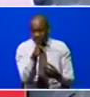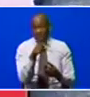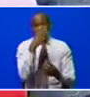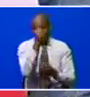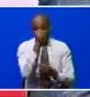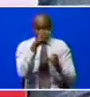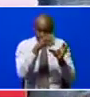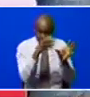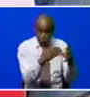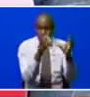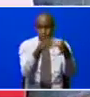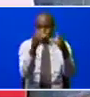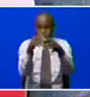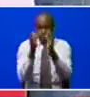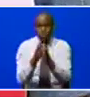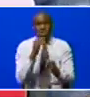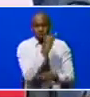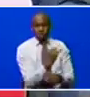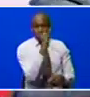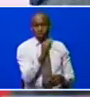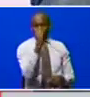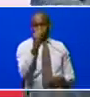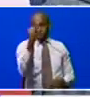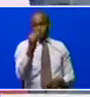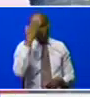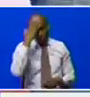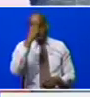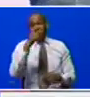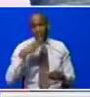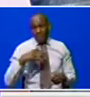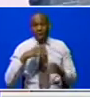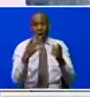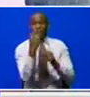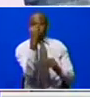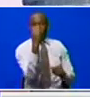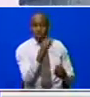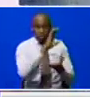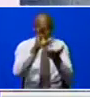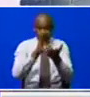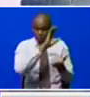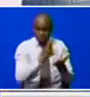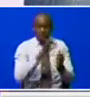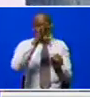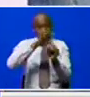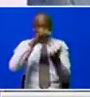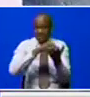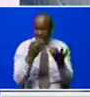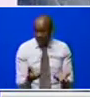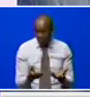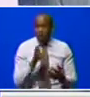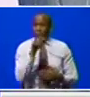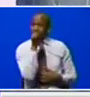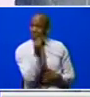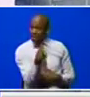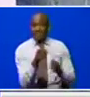by parties and by candidates. Mm-hmm. And then we can see how the candidates stack up in each of those constituencies by polling stations. That to me is